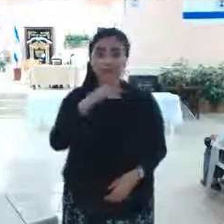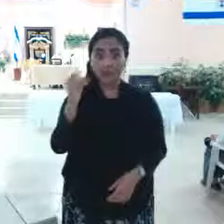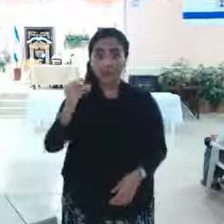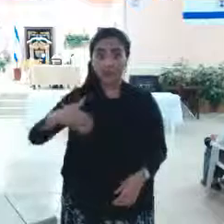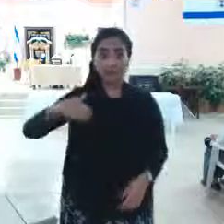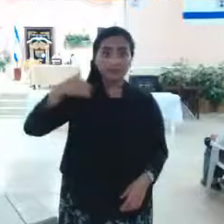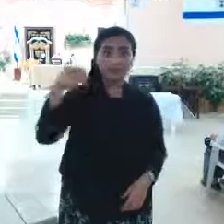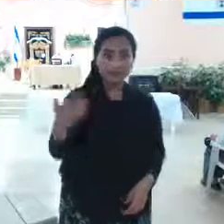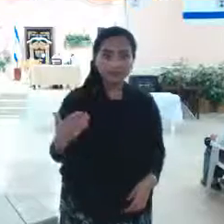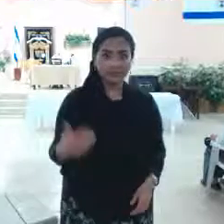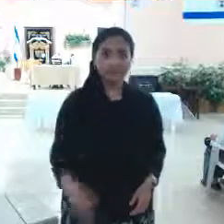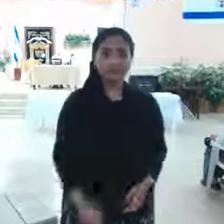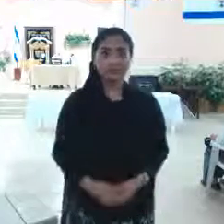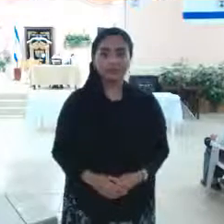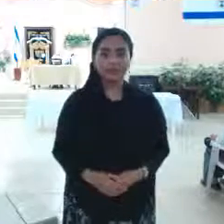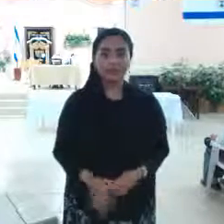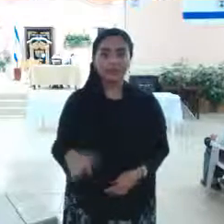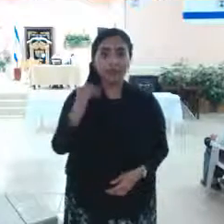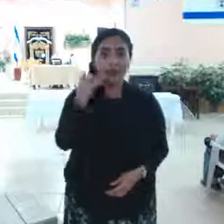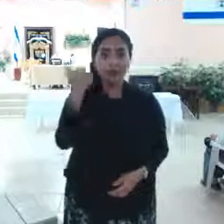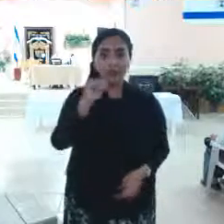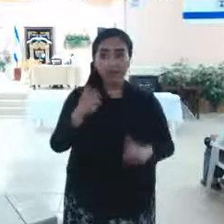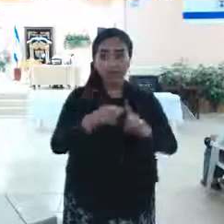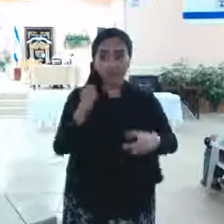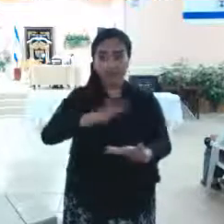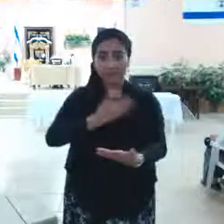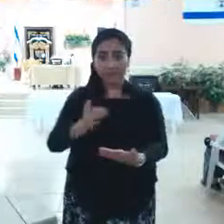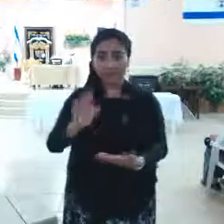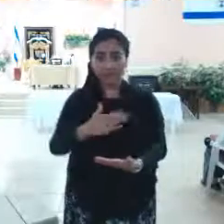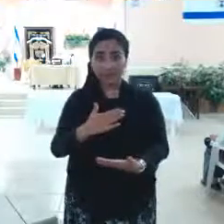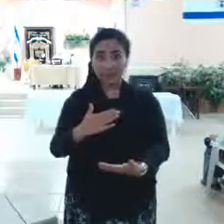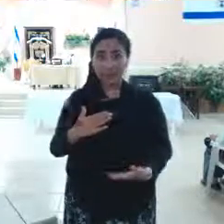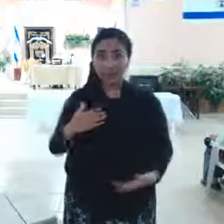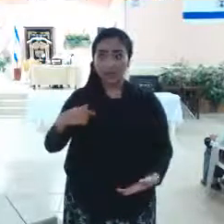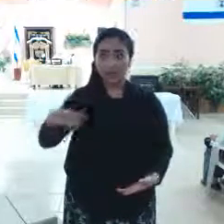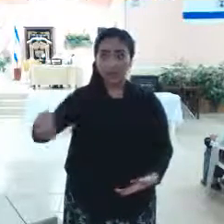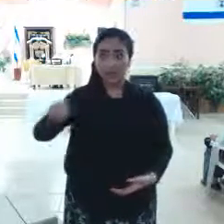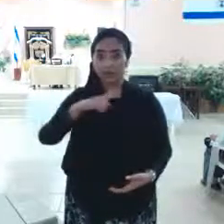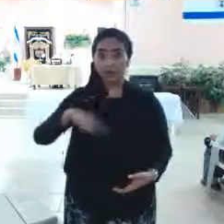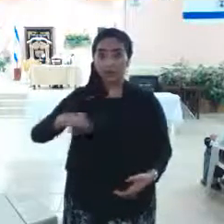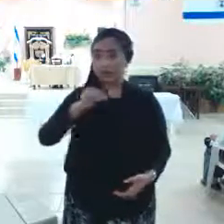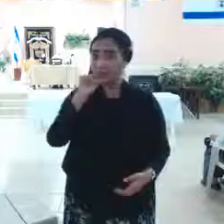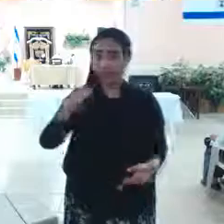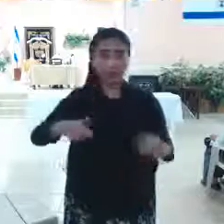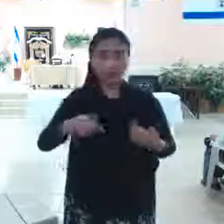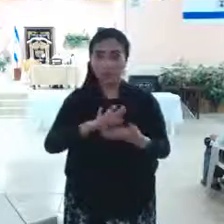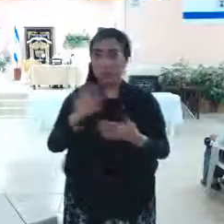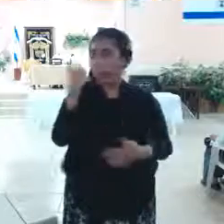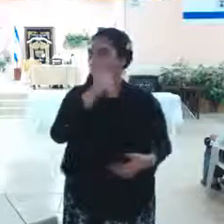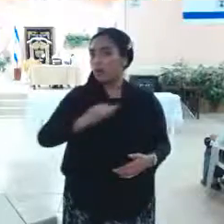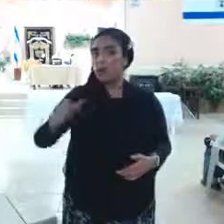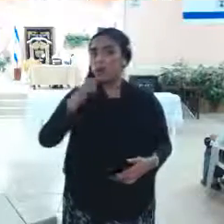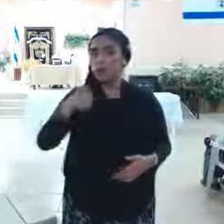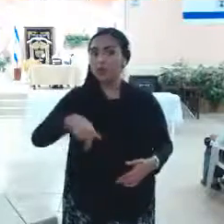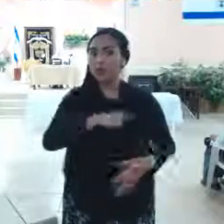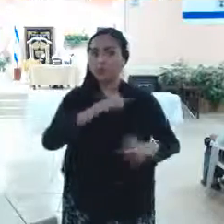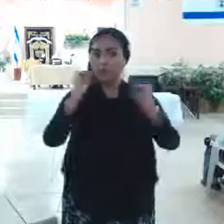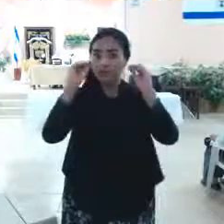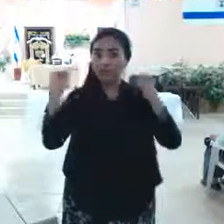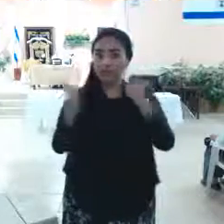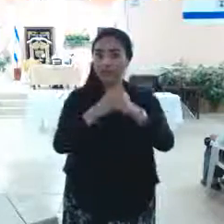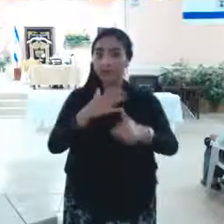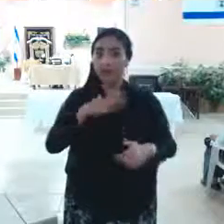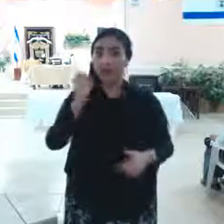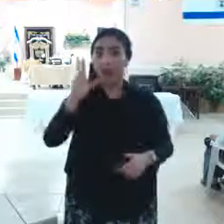more miracles than then. If one of the orchestra, they don't take care of one of the ones that we